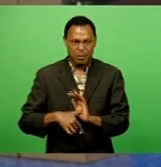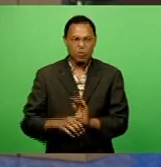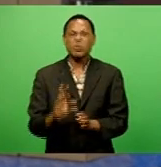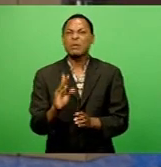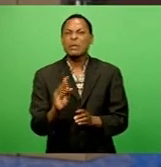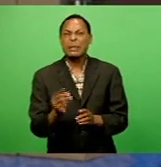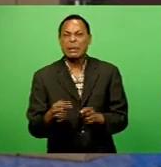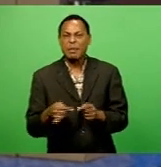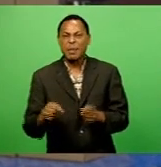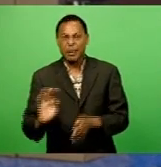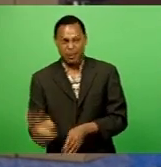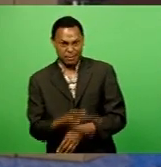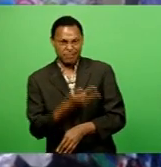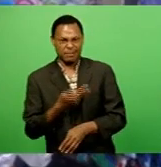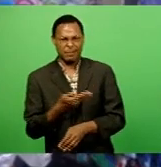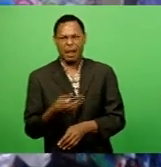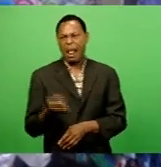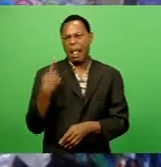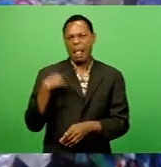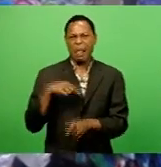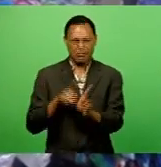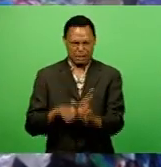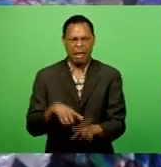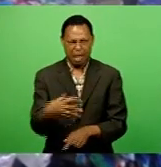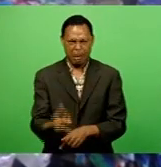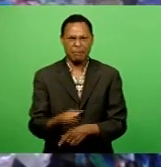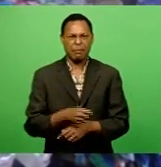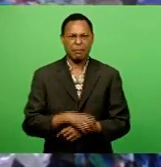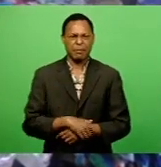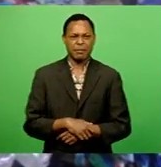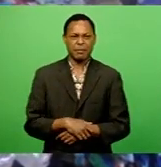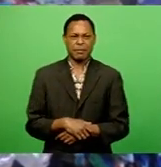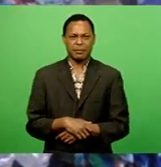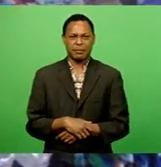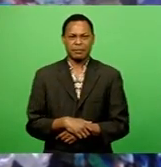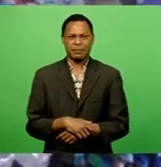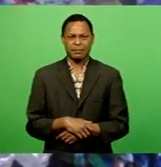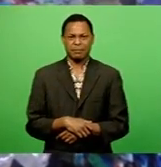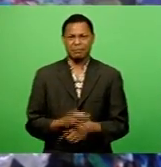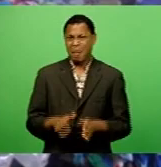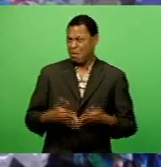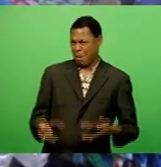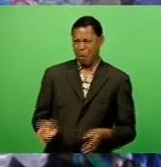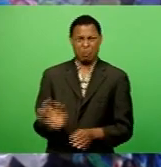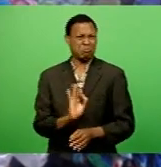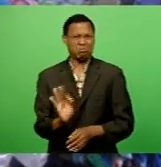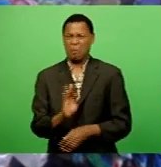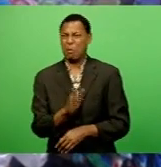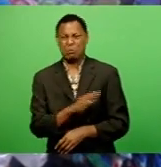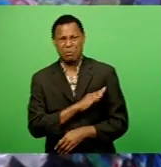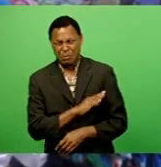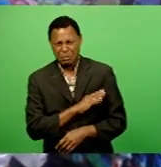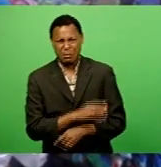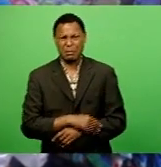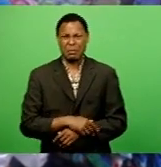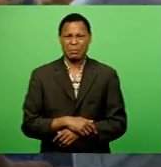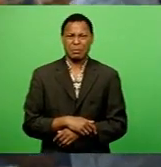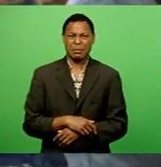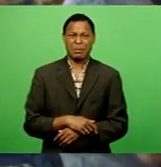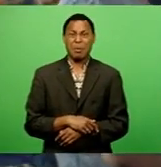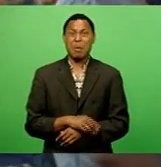on their table since last year. At this time, no, not busy, eh? Yeah, before it's